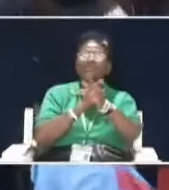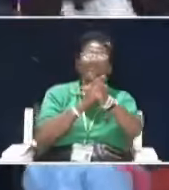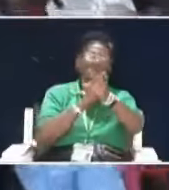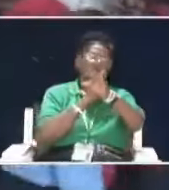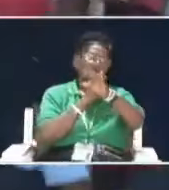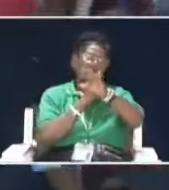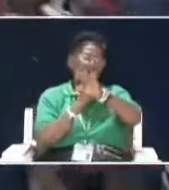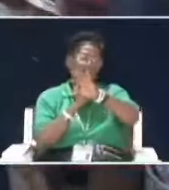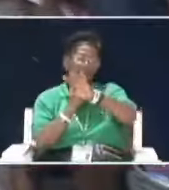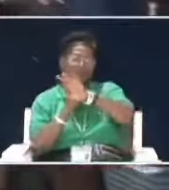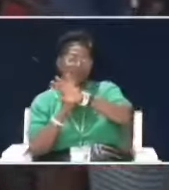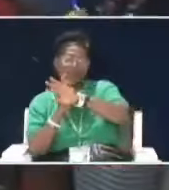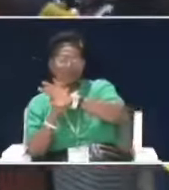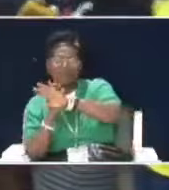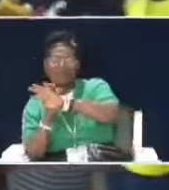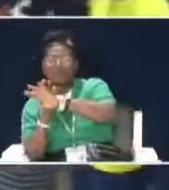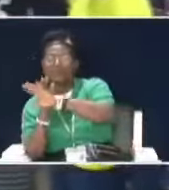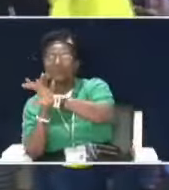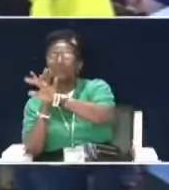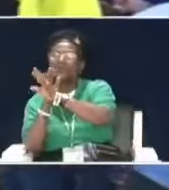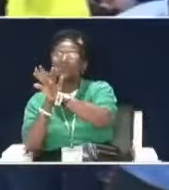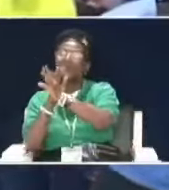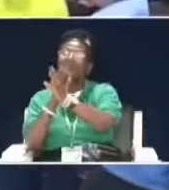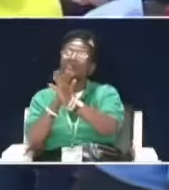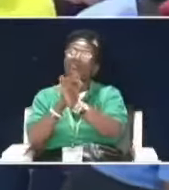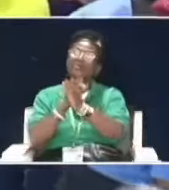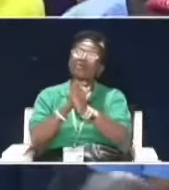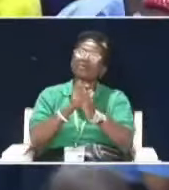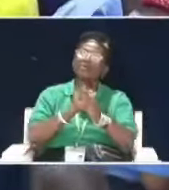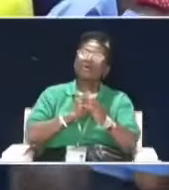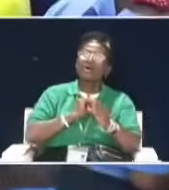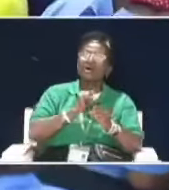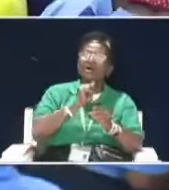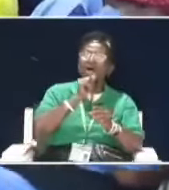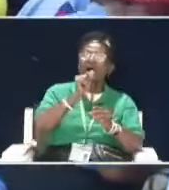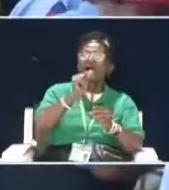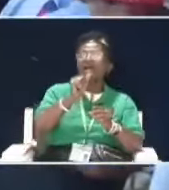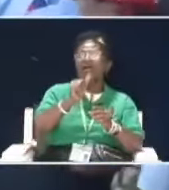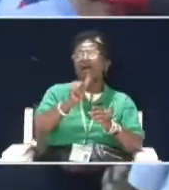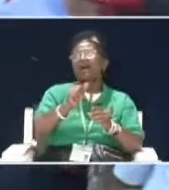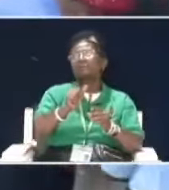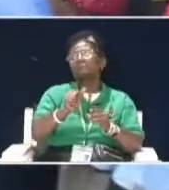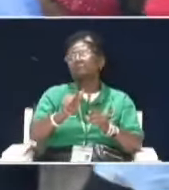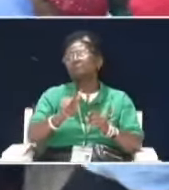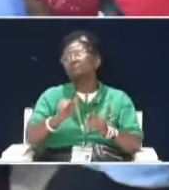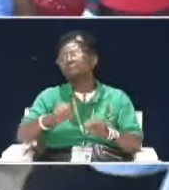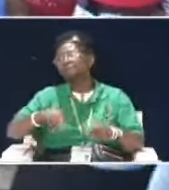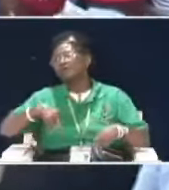Thank you.